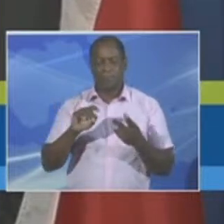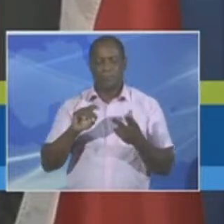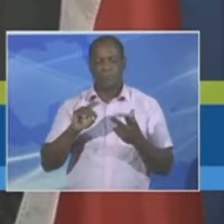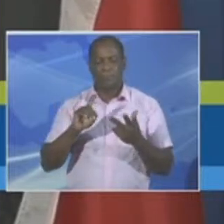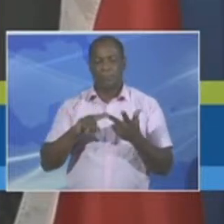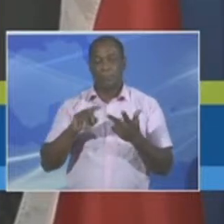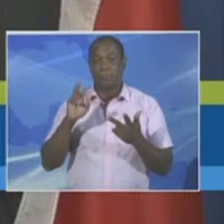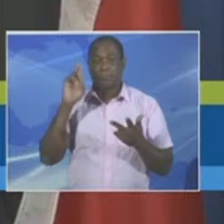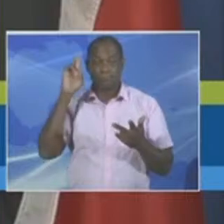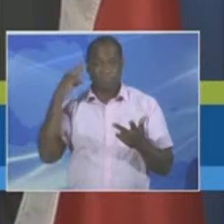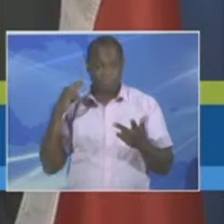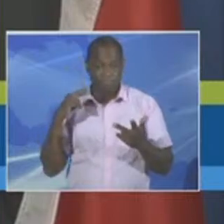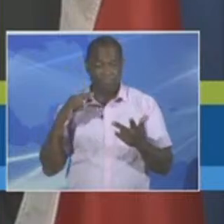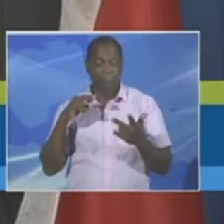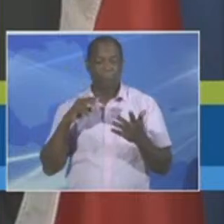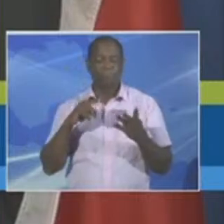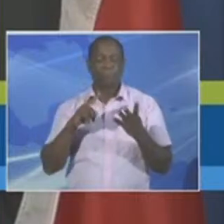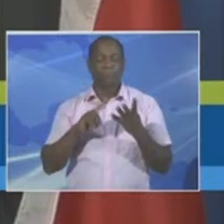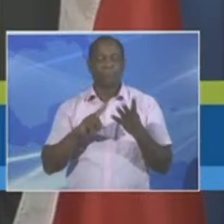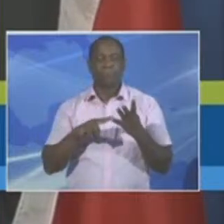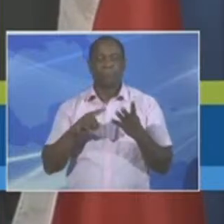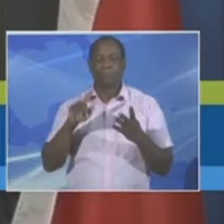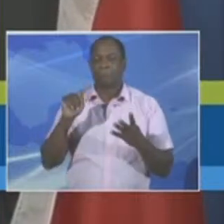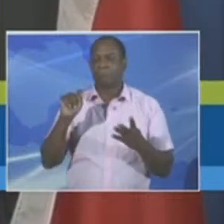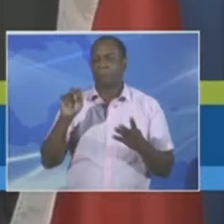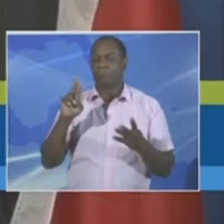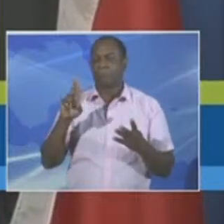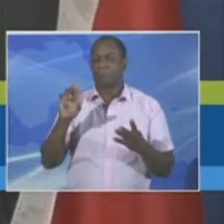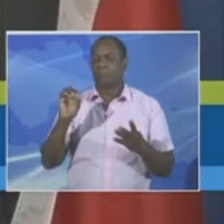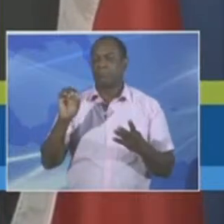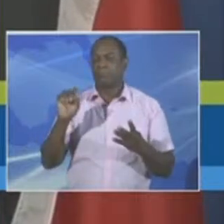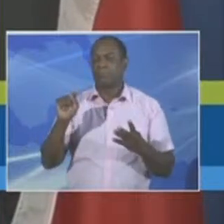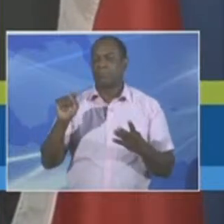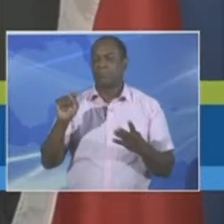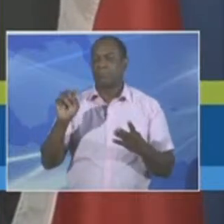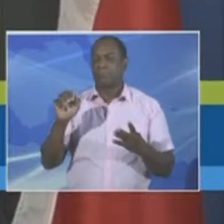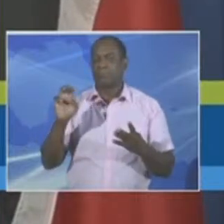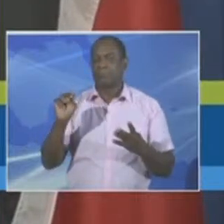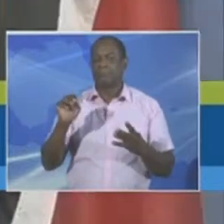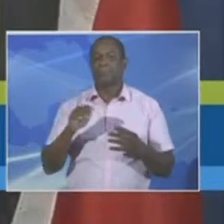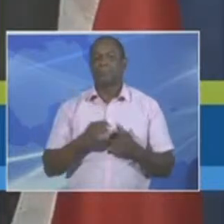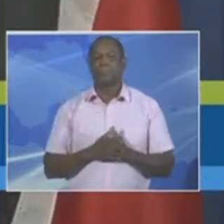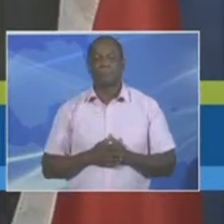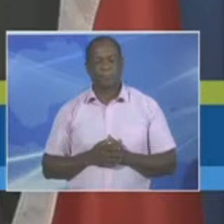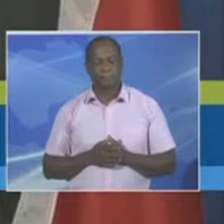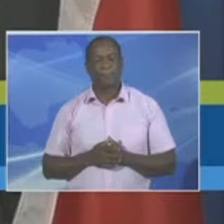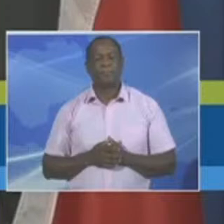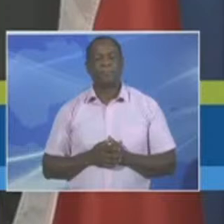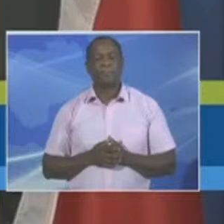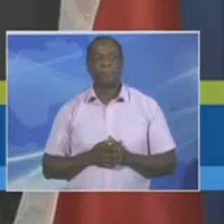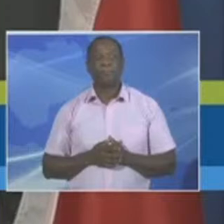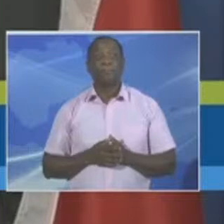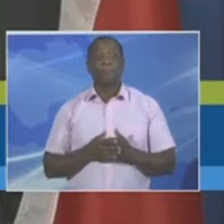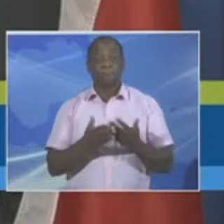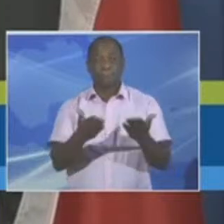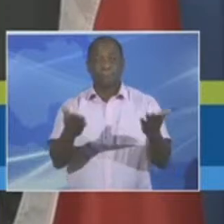we are at this time just about 2 years into the pandemic